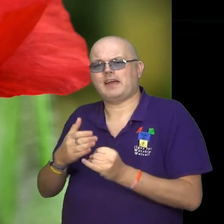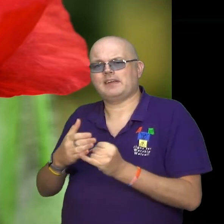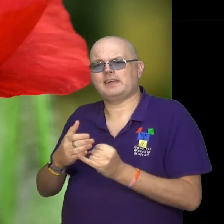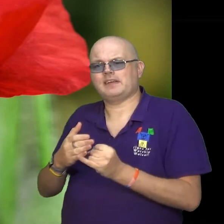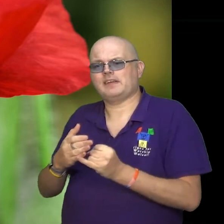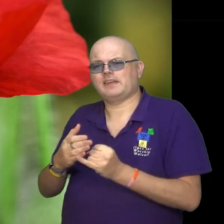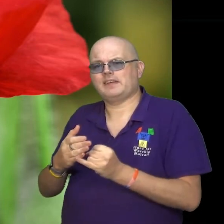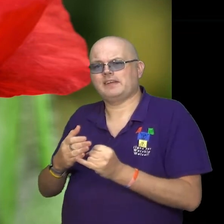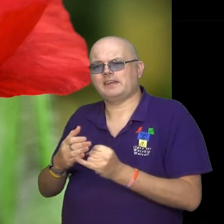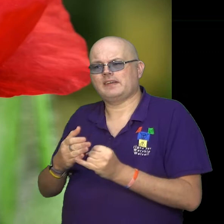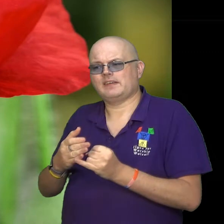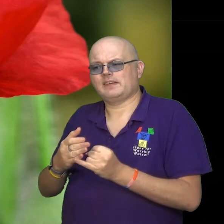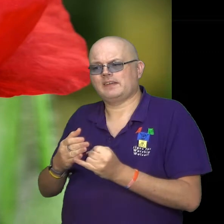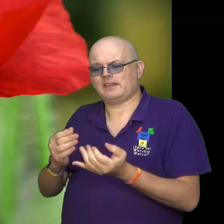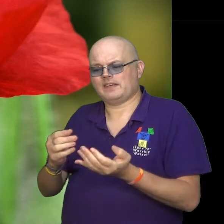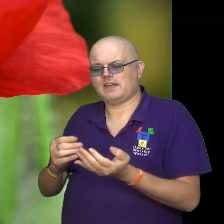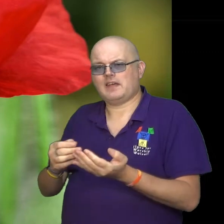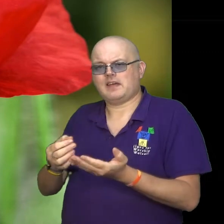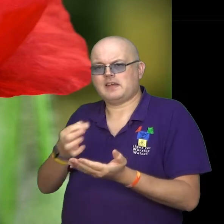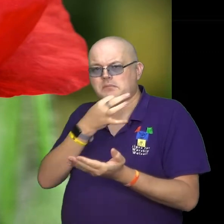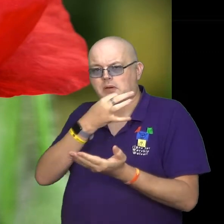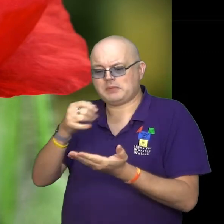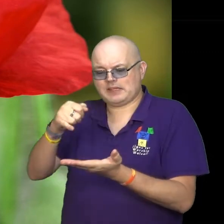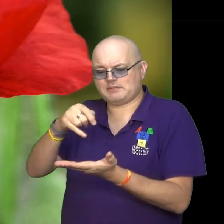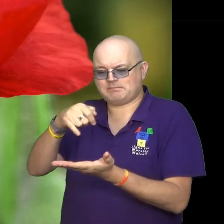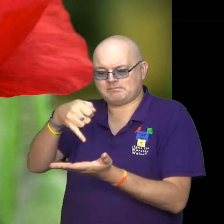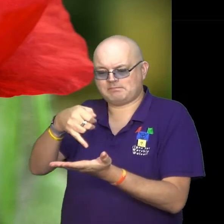Finally, place a finger on the centre of the poppy.